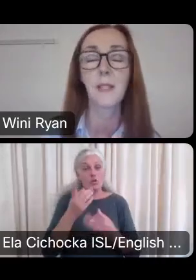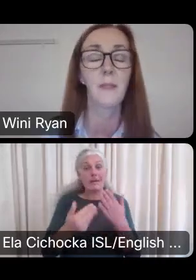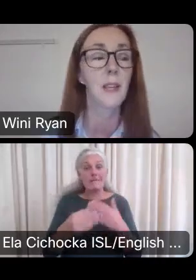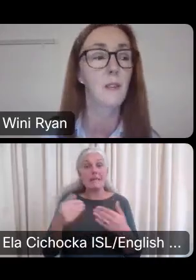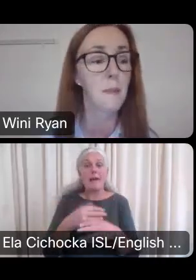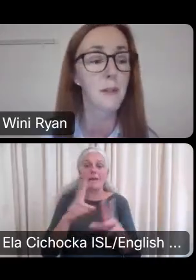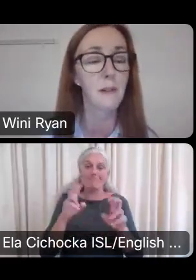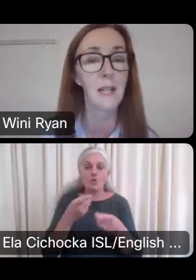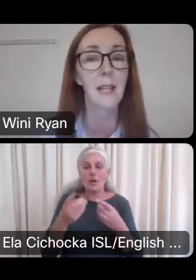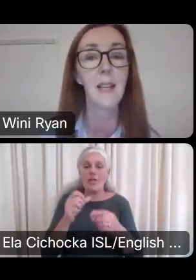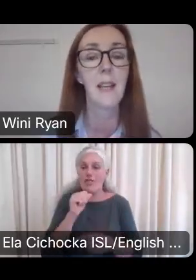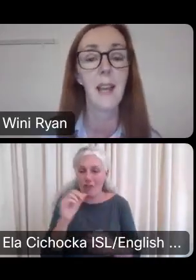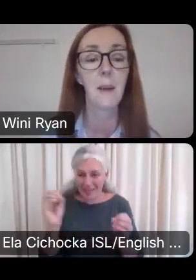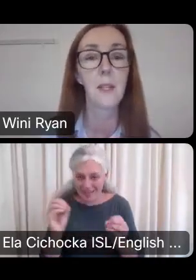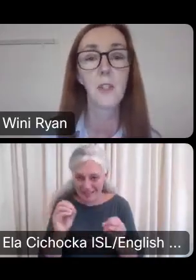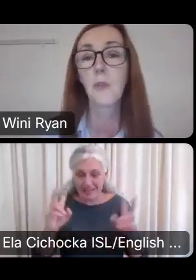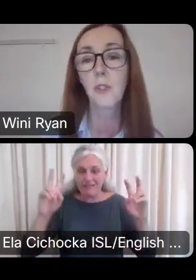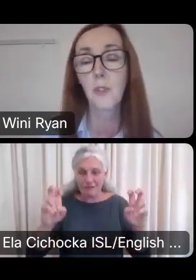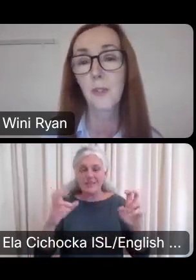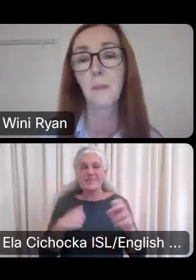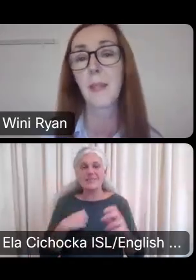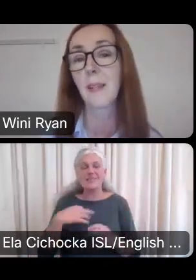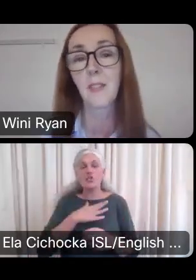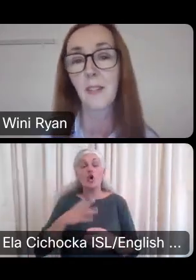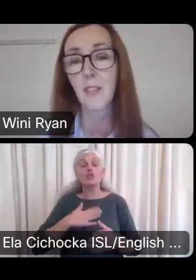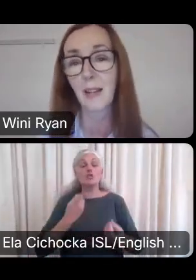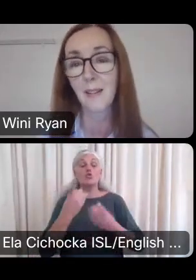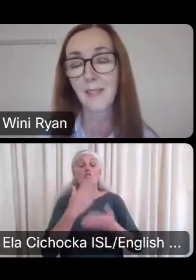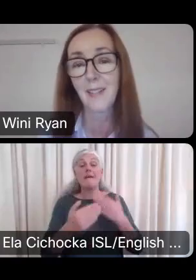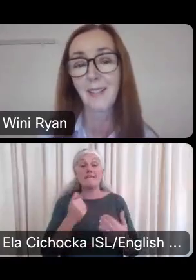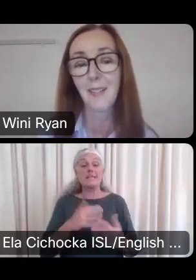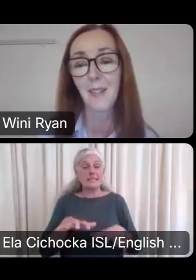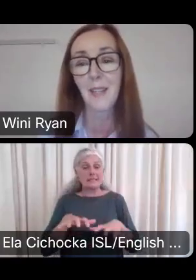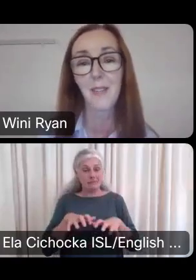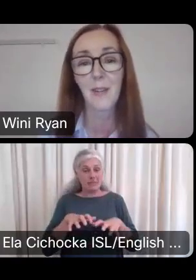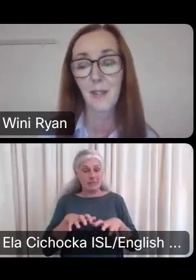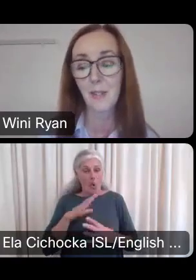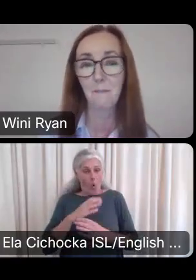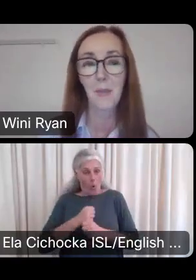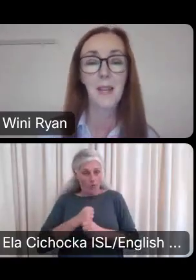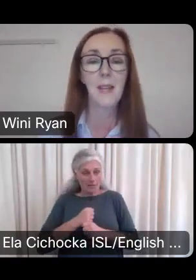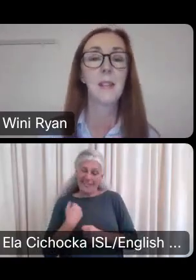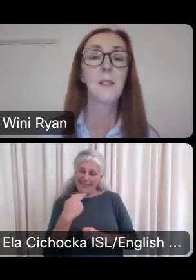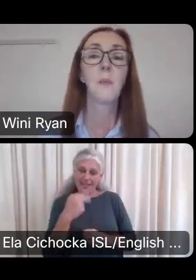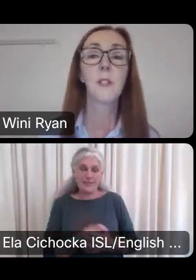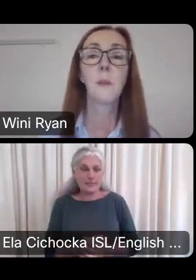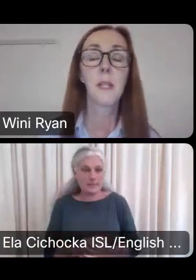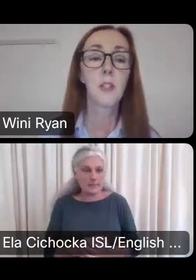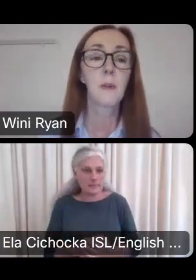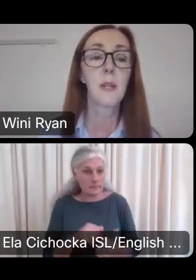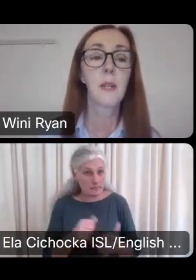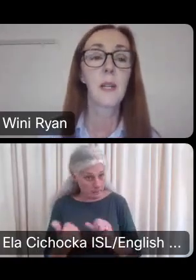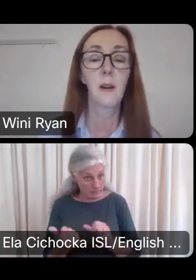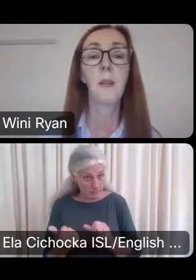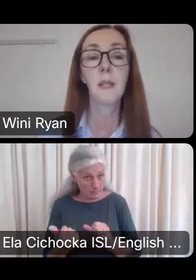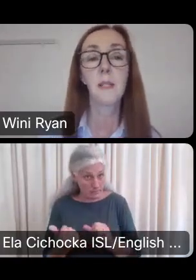a phrase, if I can remember it correctly, don't just do something, stand still, which I think is a nice one. So what do we need to